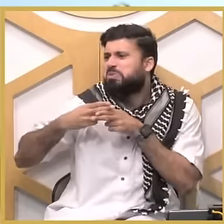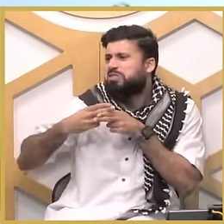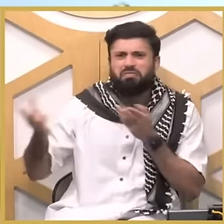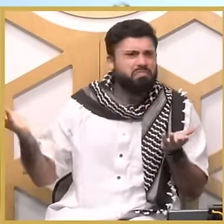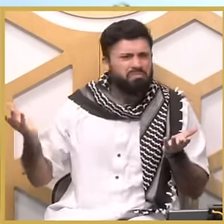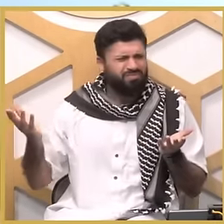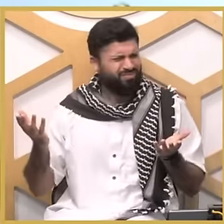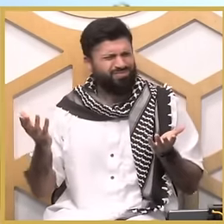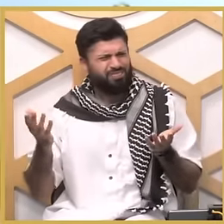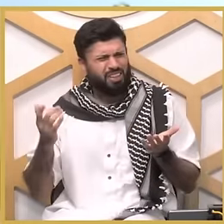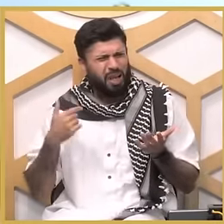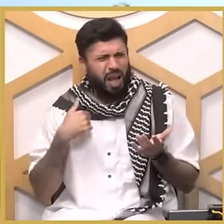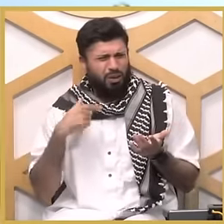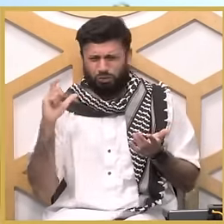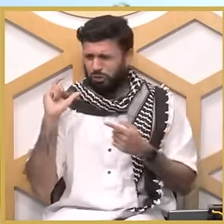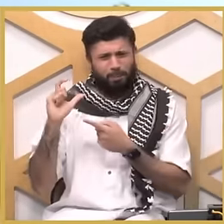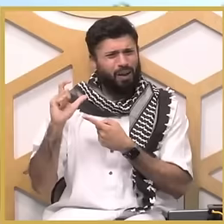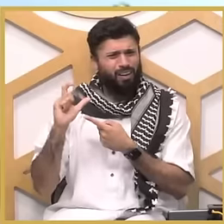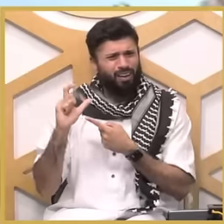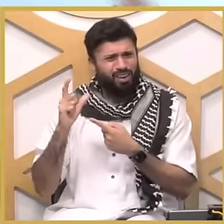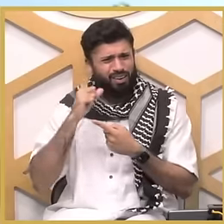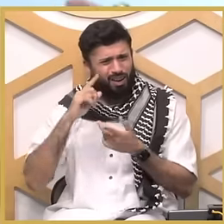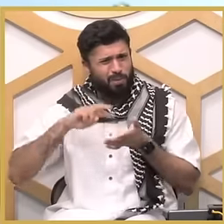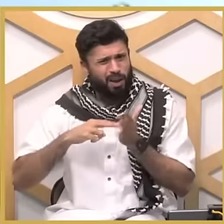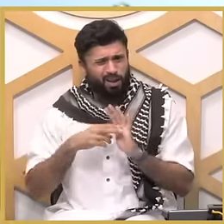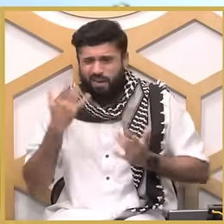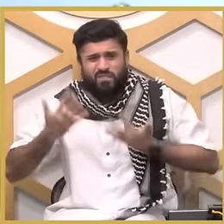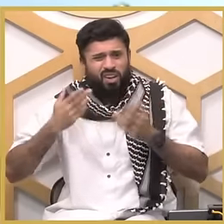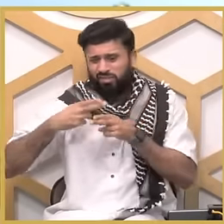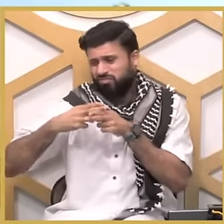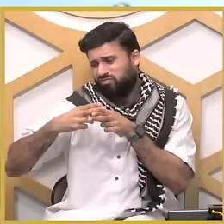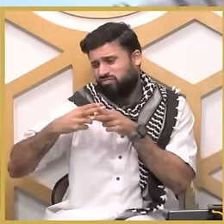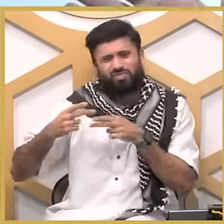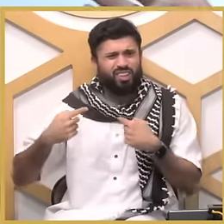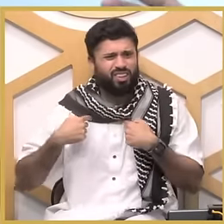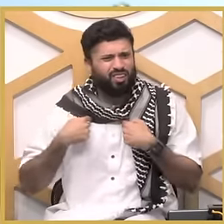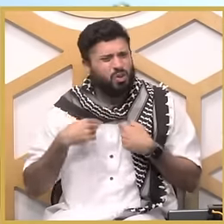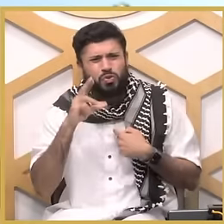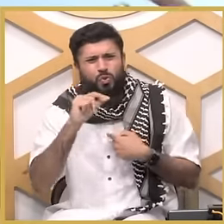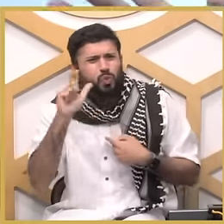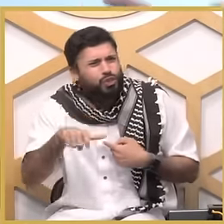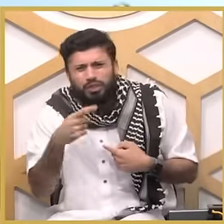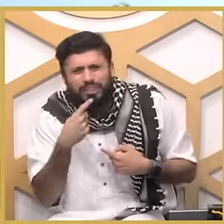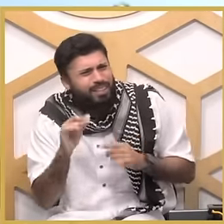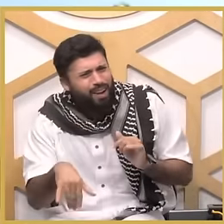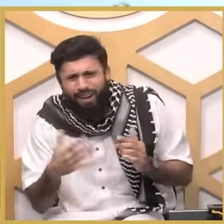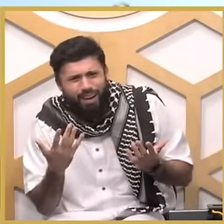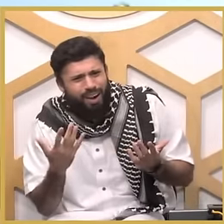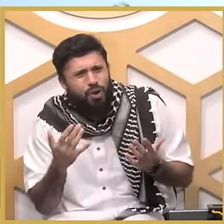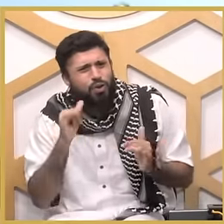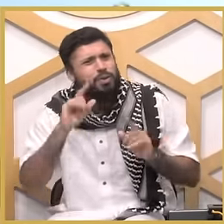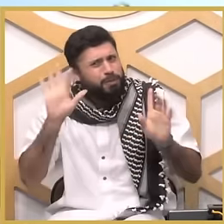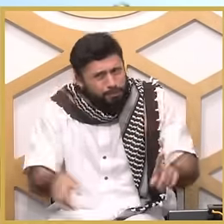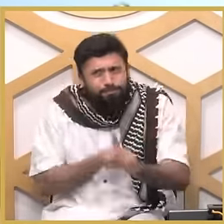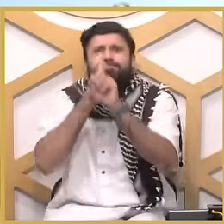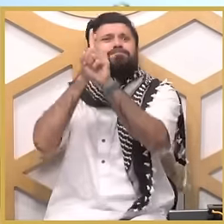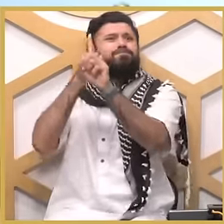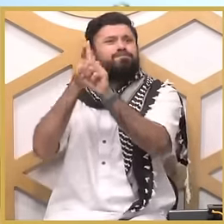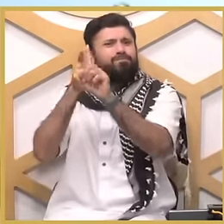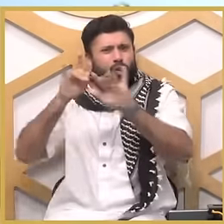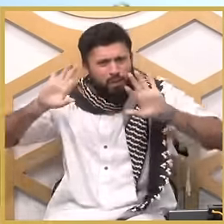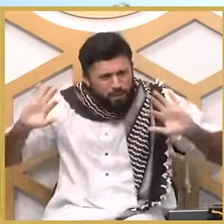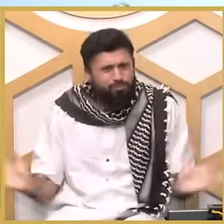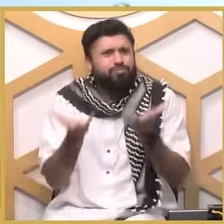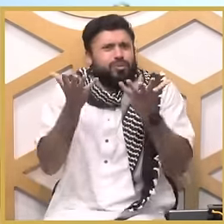know, just like we said, embrace the identity of a repenter, not a sinner. Mm-hmm. Stop this whole nonsense like, you know, I'm a flawed Muslim. No,